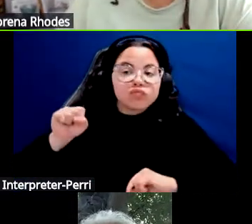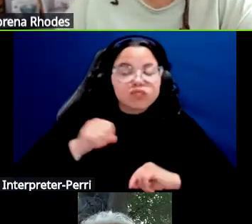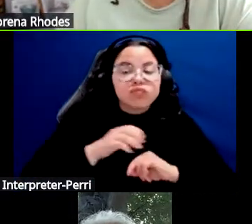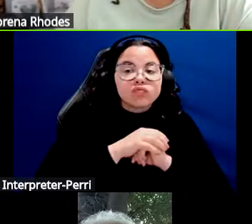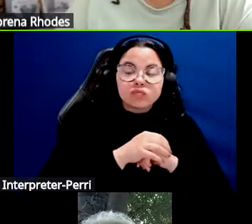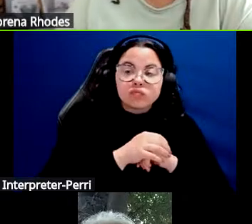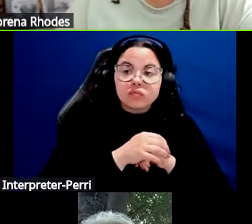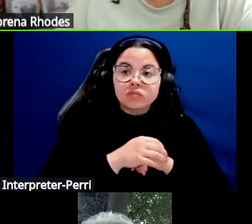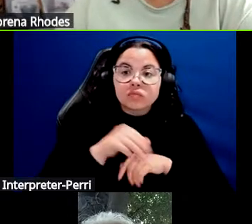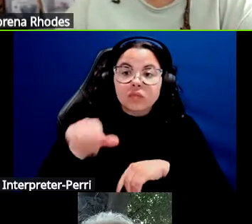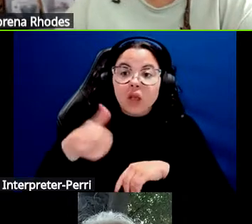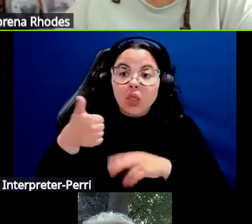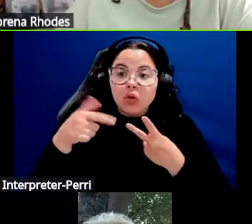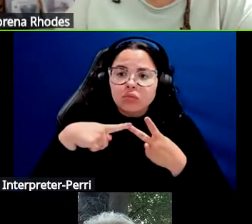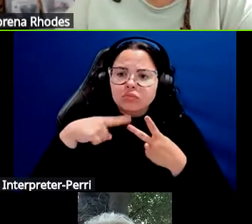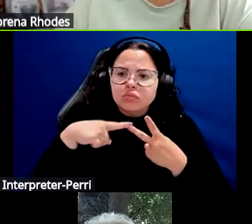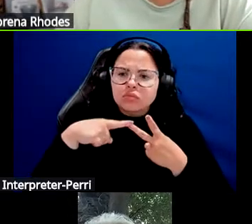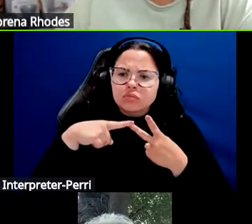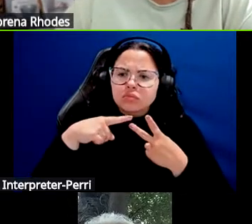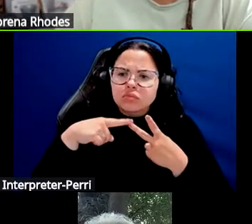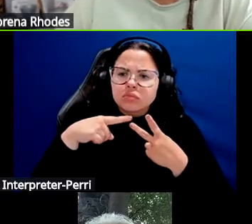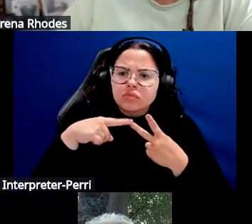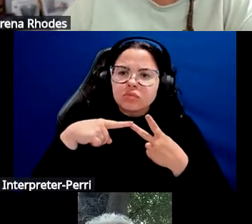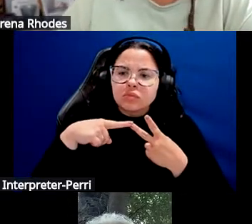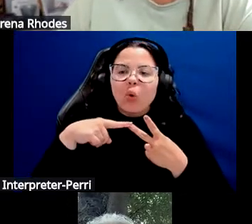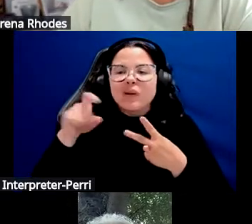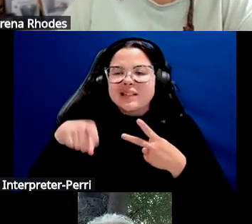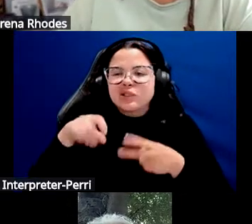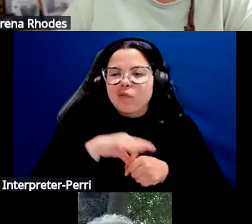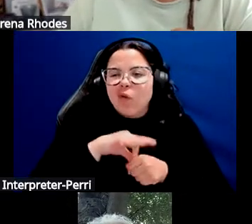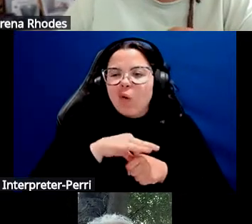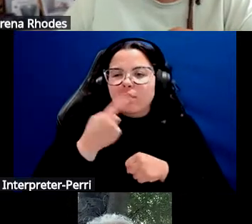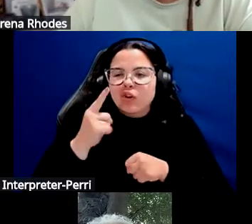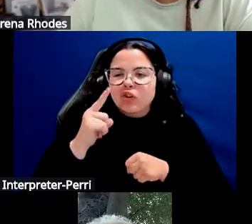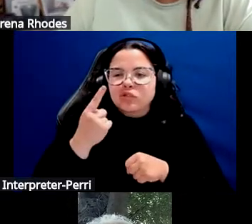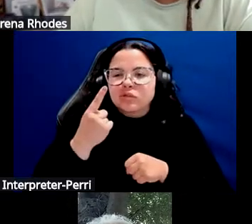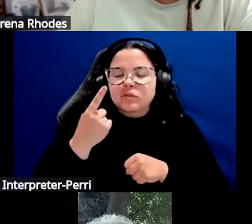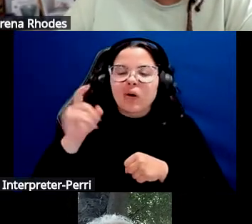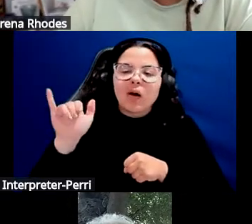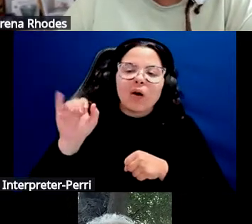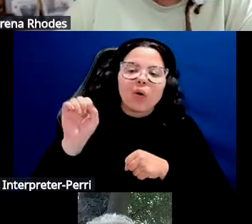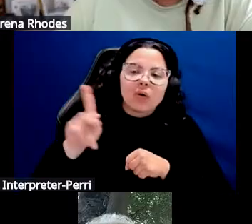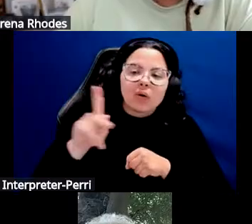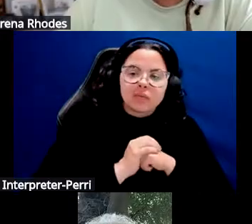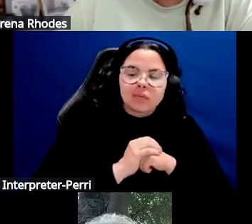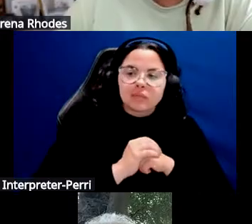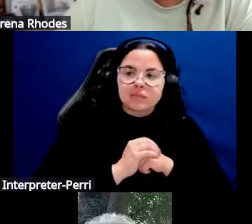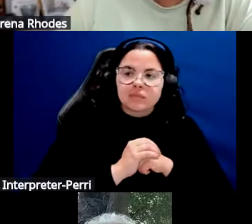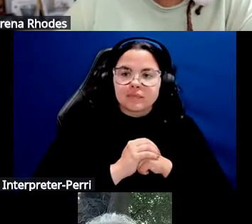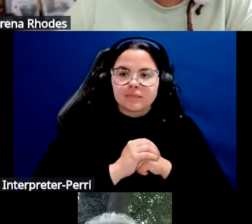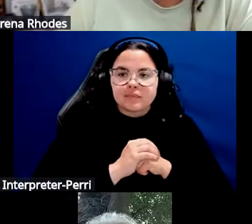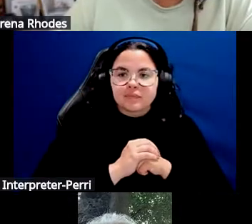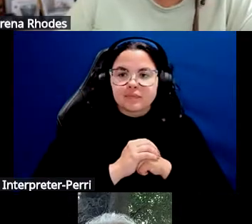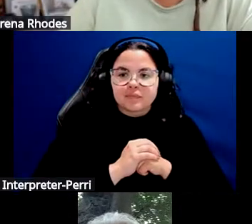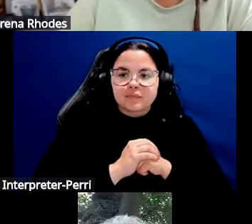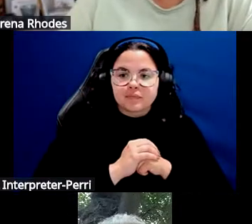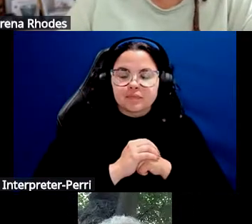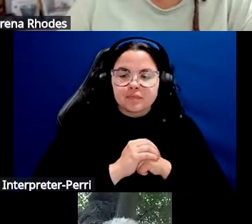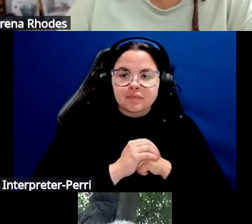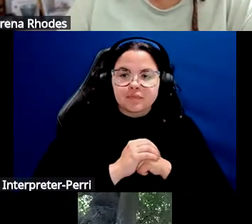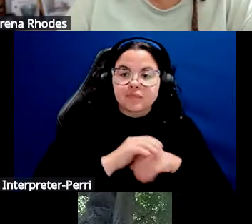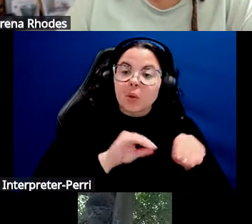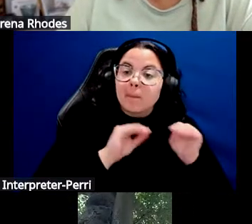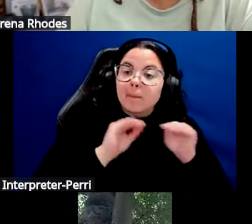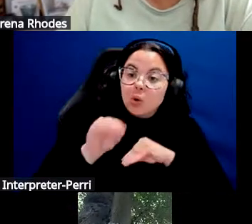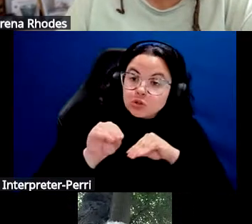the Okay. other one, did you have another one? Oh, we still needed a vote on the first motion. I'm sorry. Okay, Yeah, so the motion is